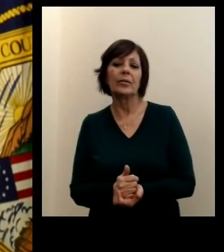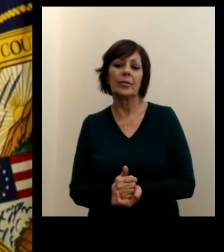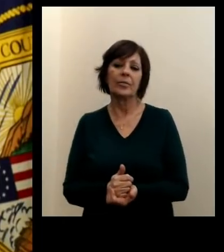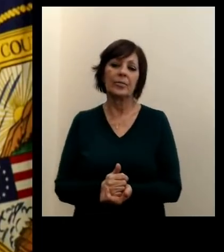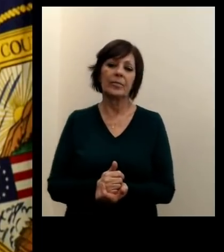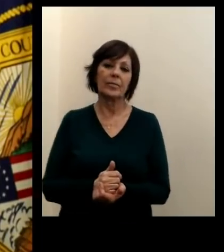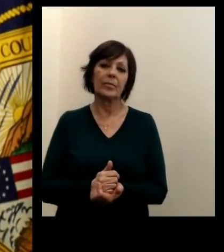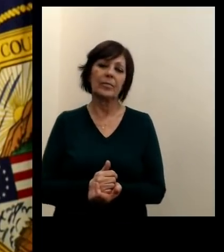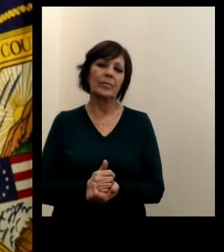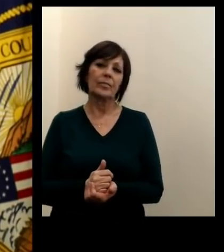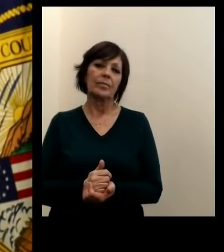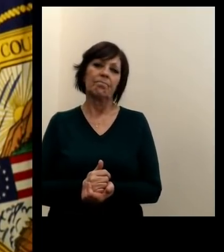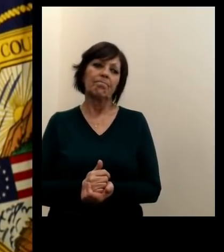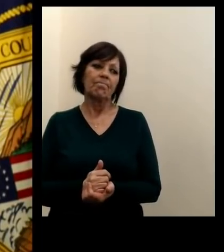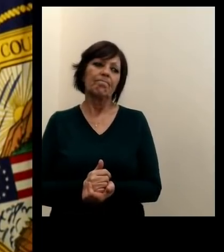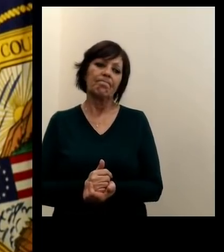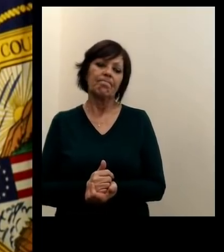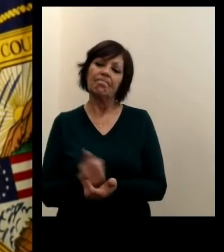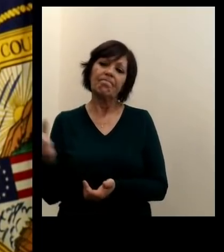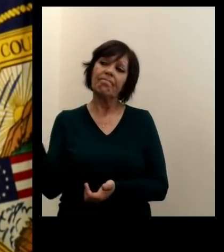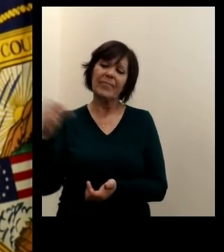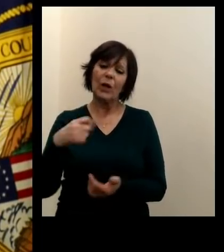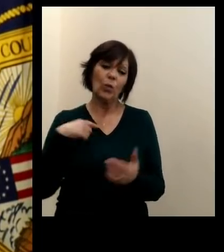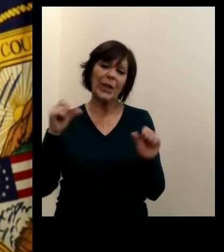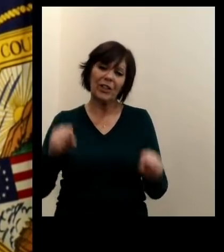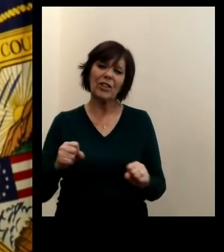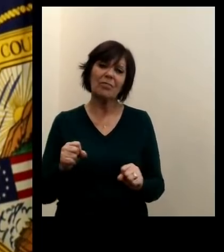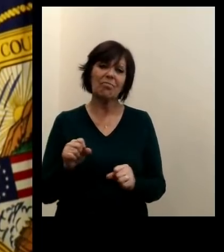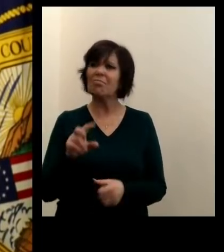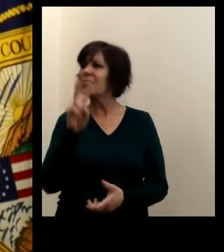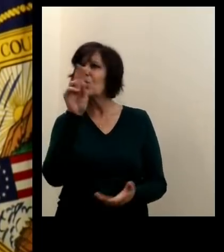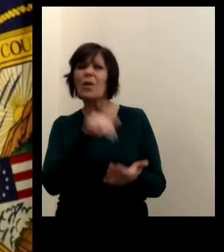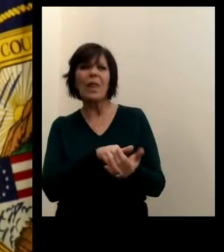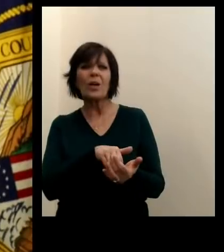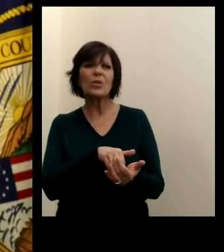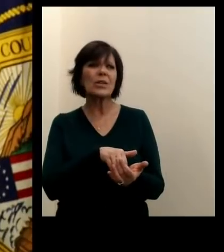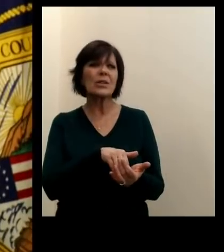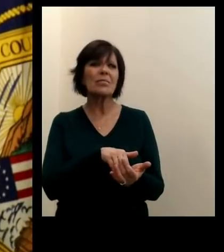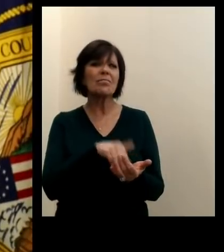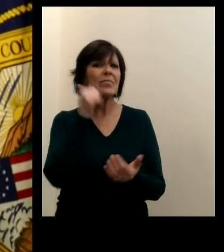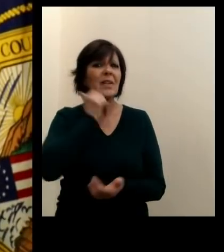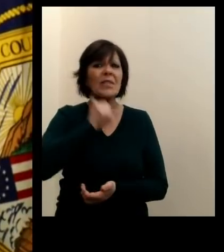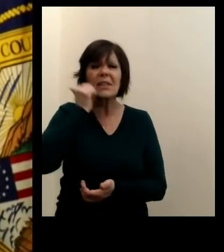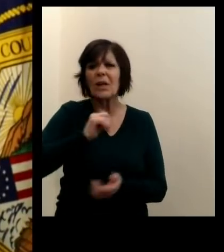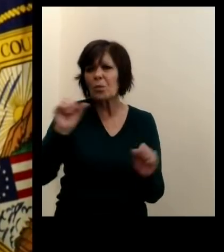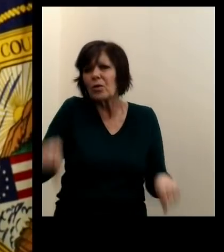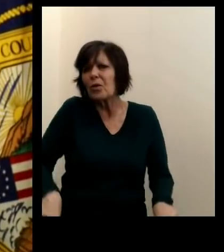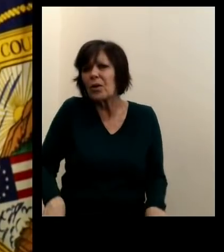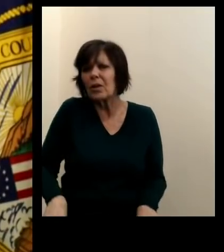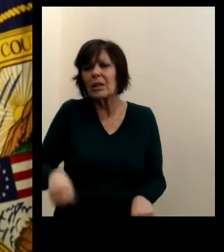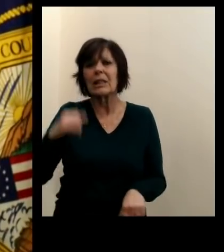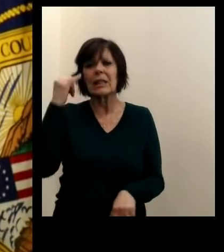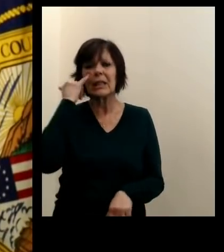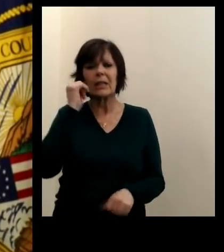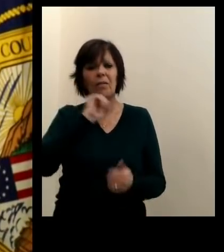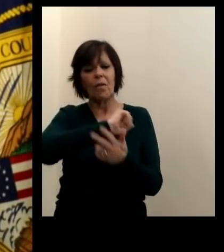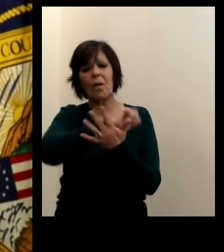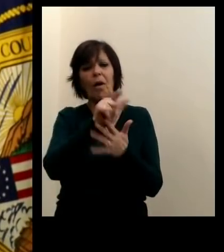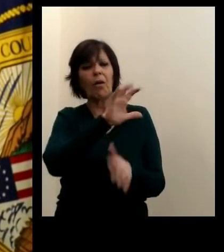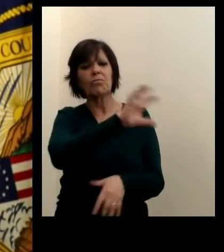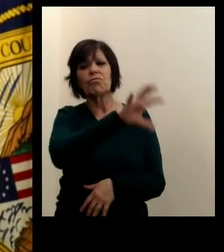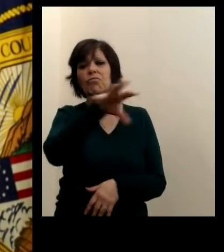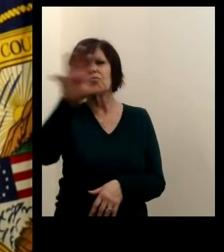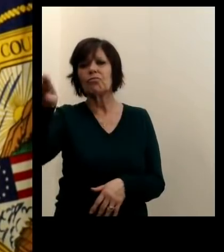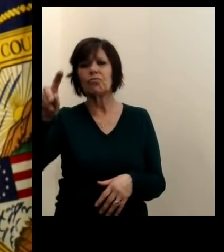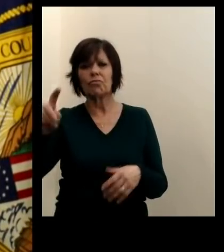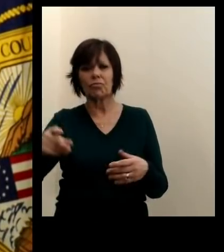recently. So yeah, we could get 2,000 doses probably done a day if all 3 of our pods are up and